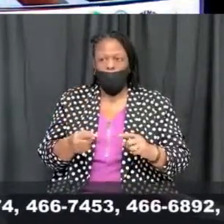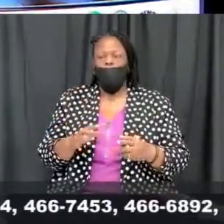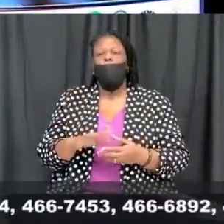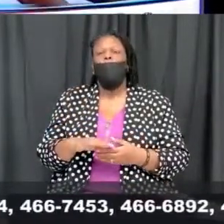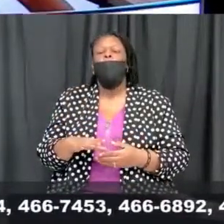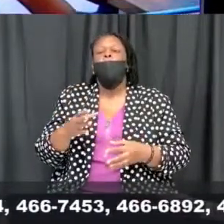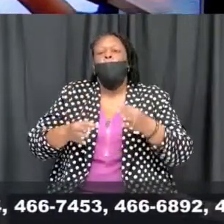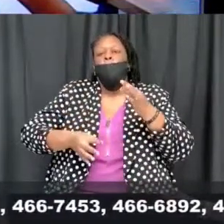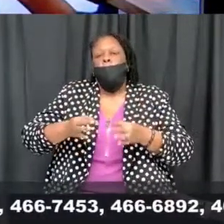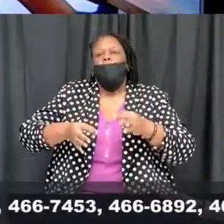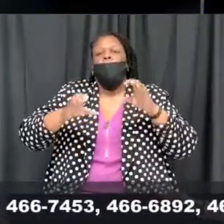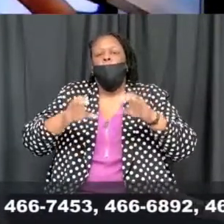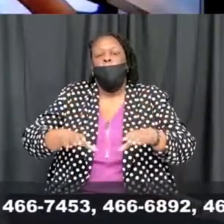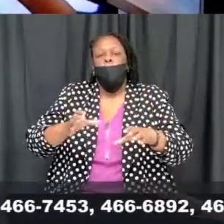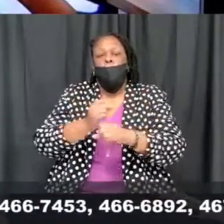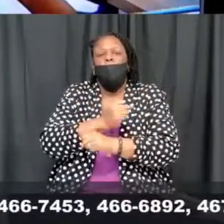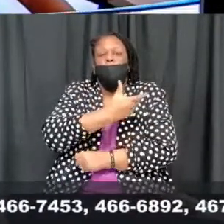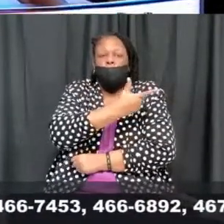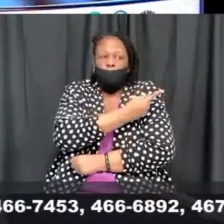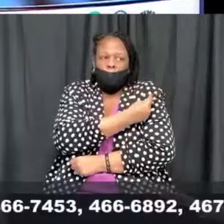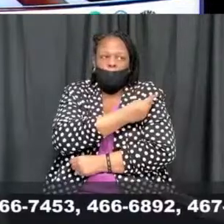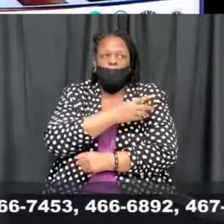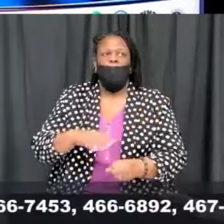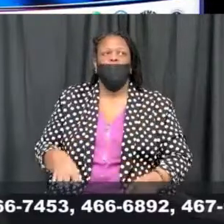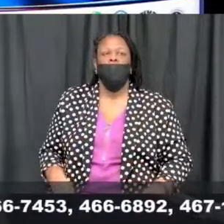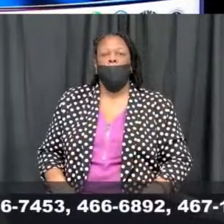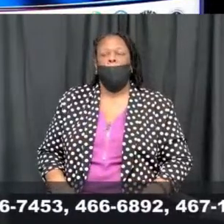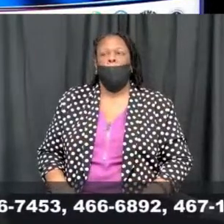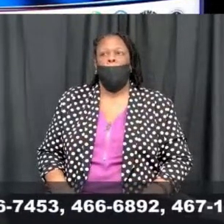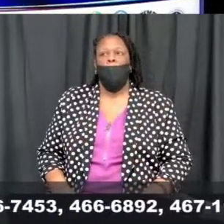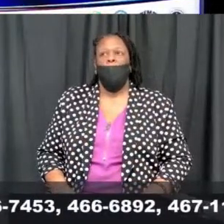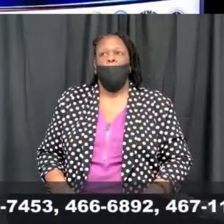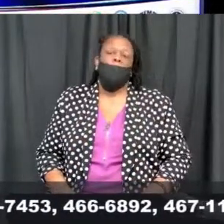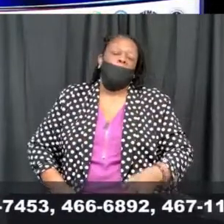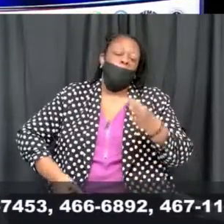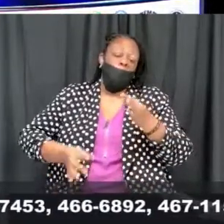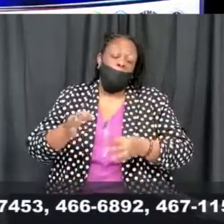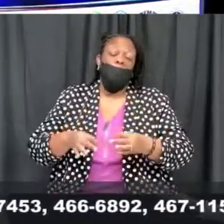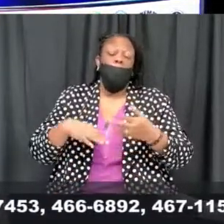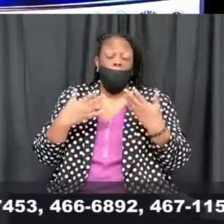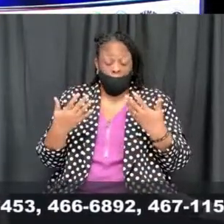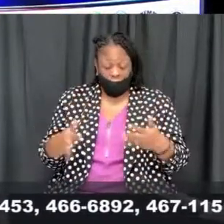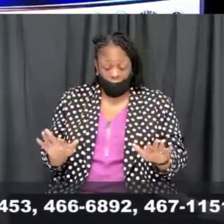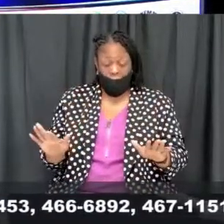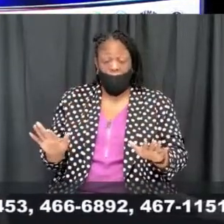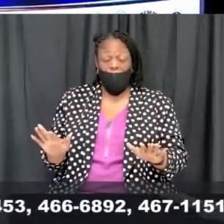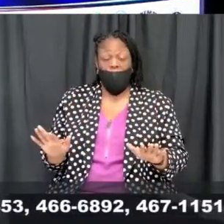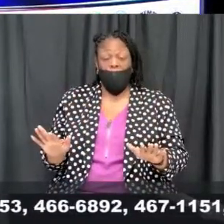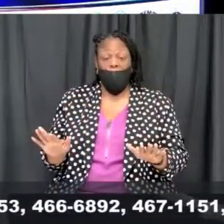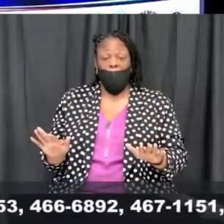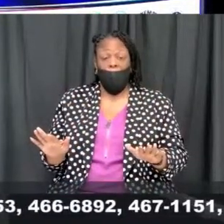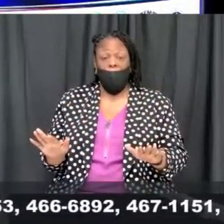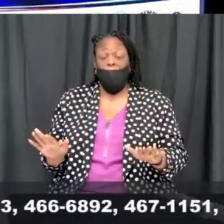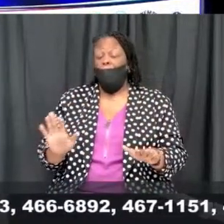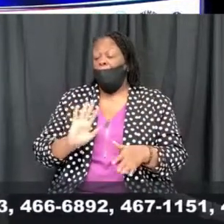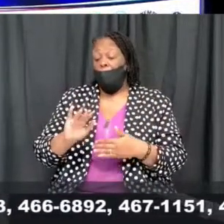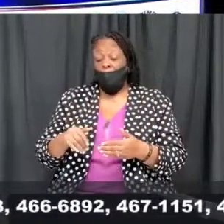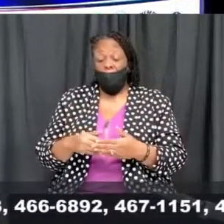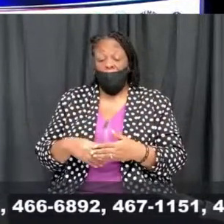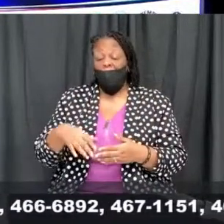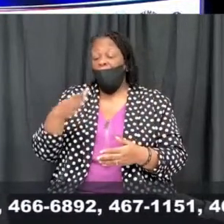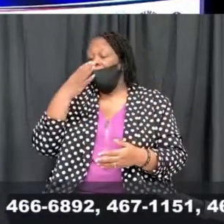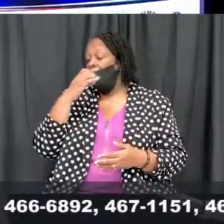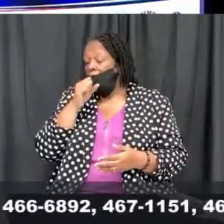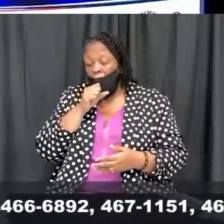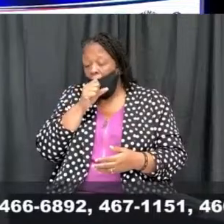Very good question. So once you would have gotten over the flu, it means that your symptoms would have subsided. So you're no